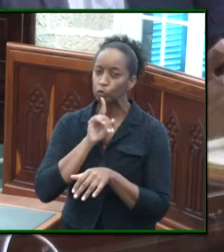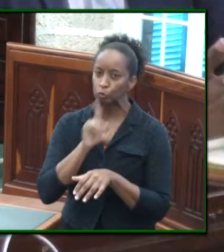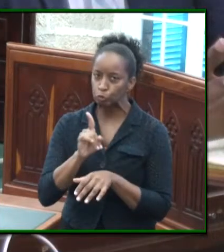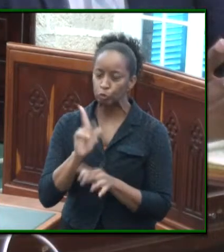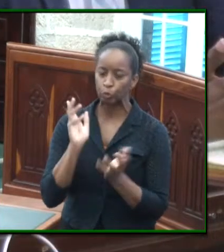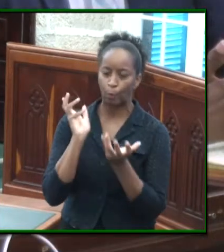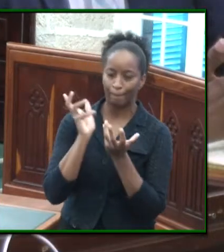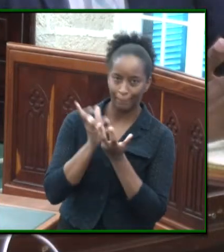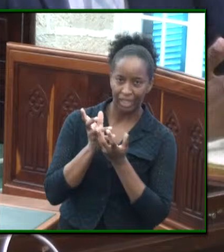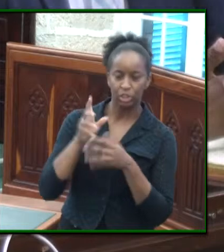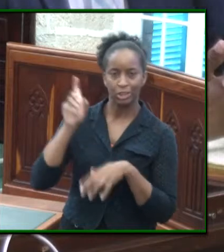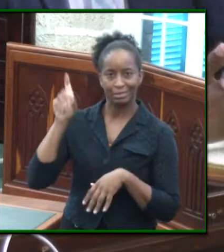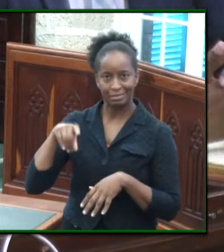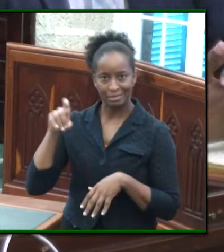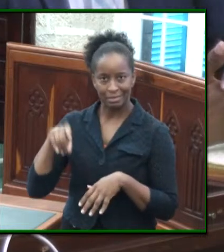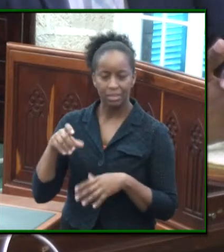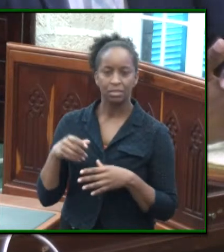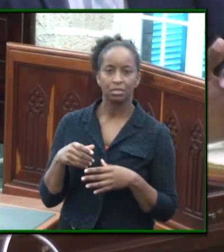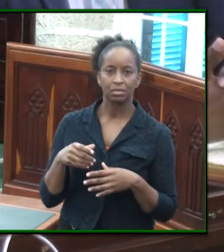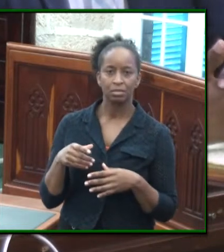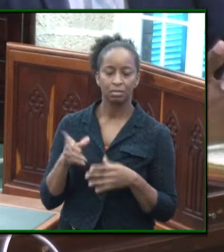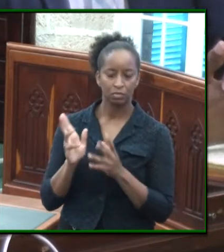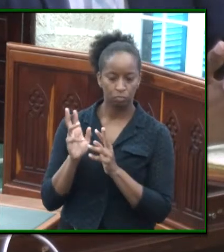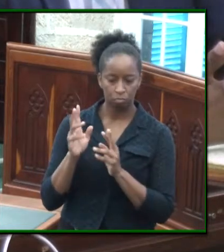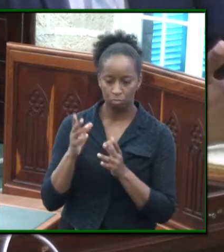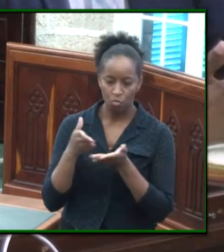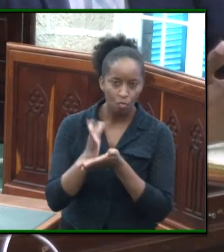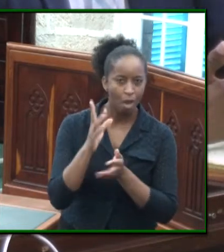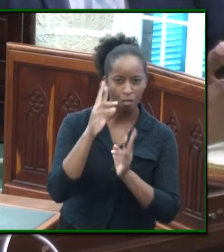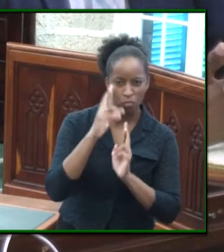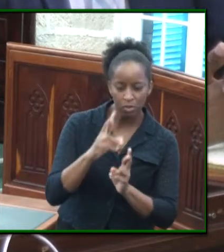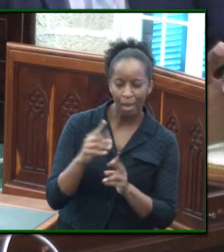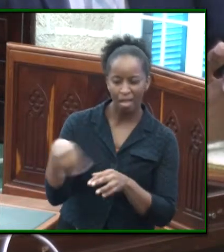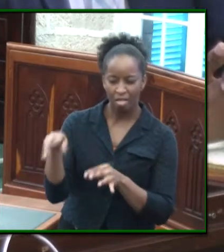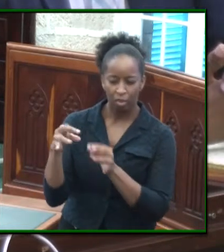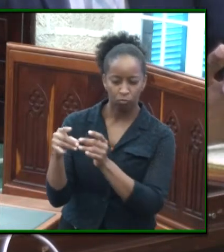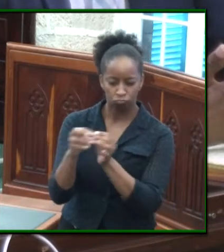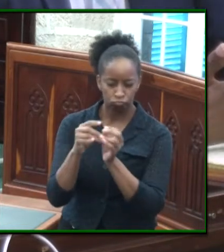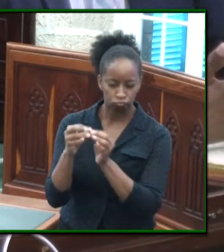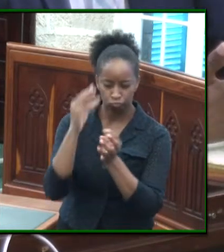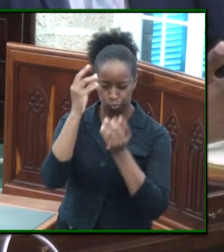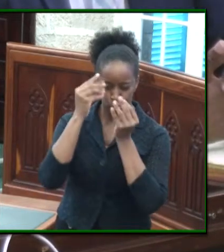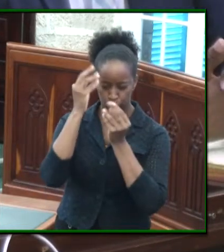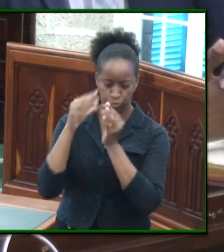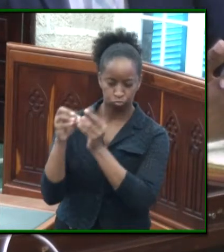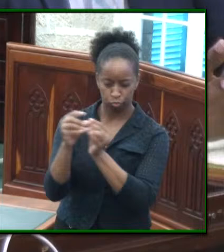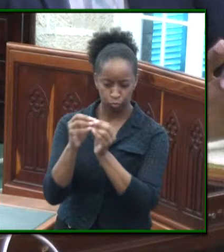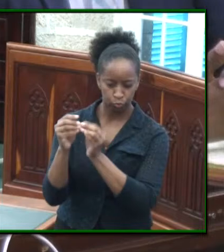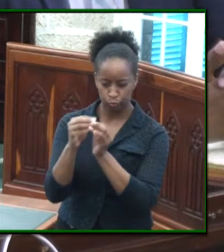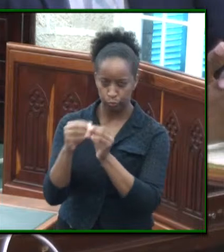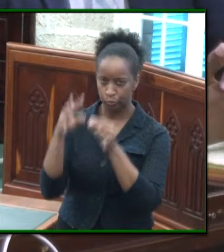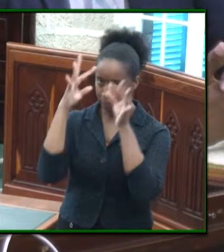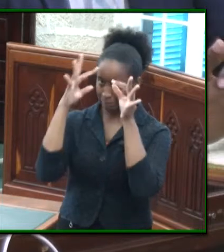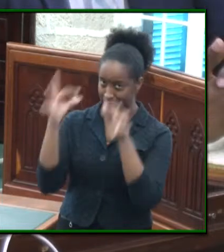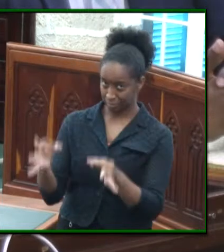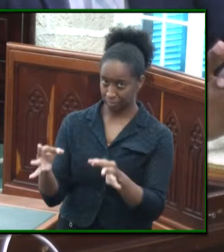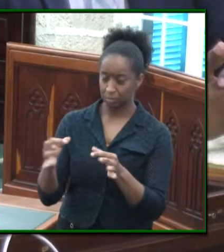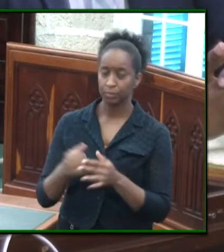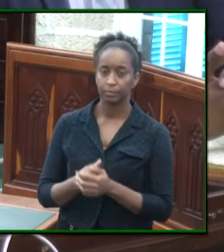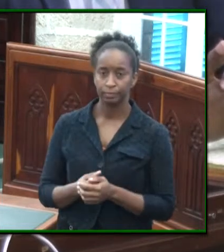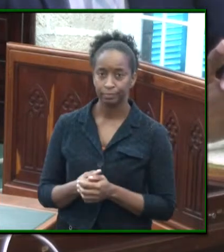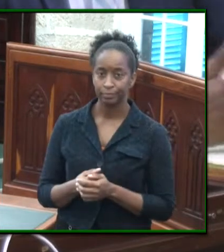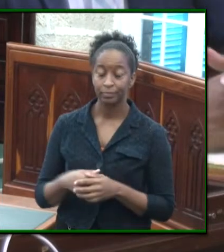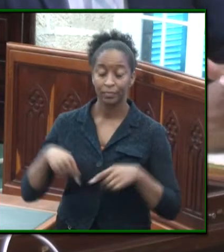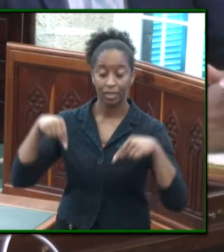This ministry has been entrusted with a solemn responsibility. We've been provided